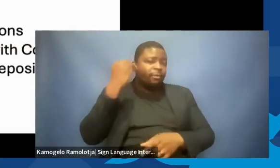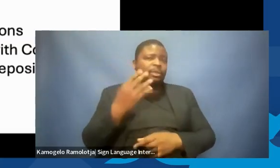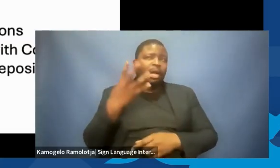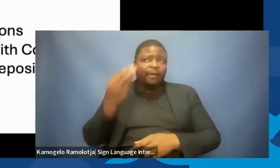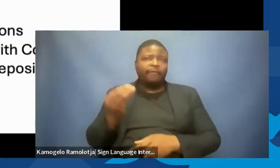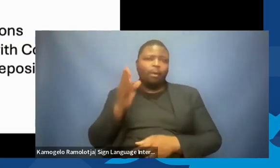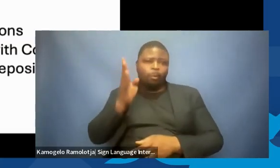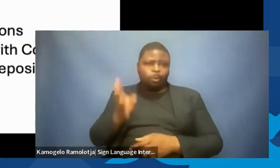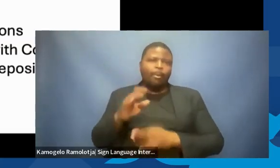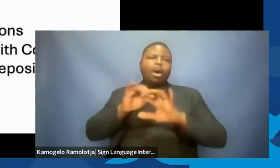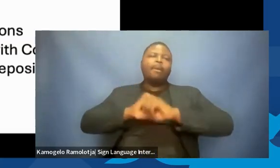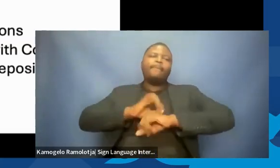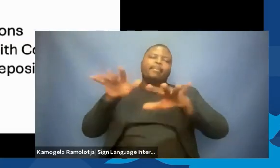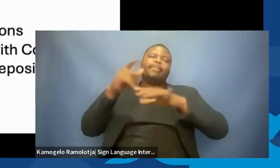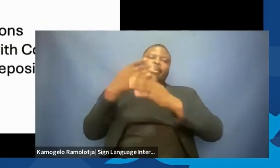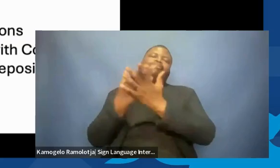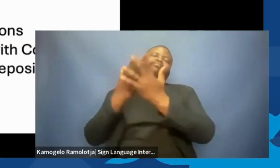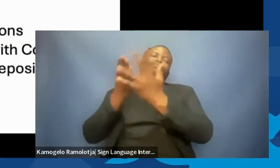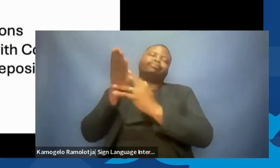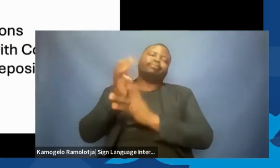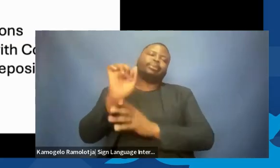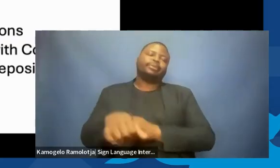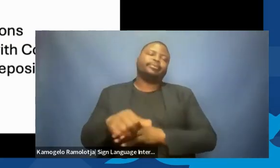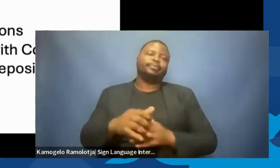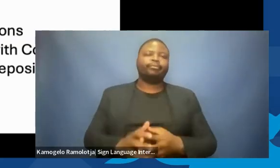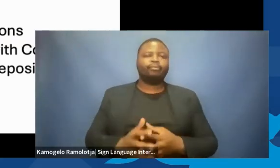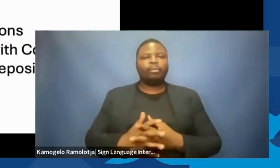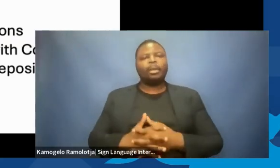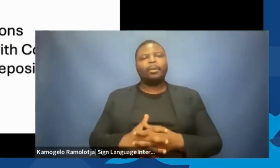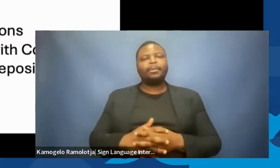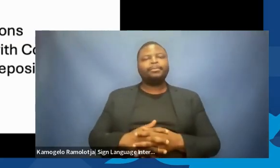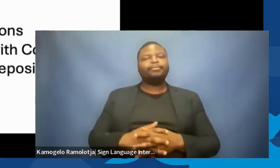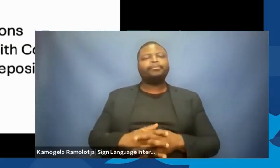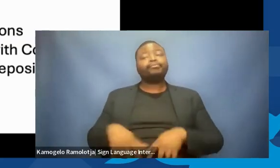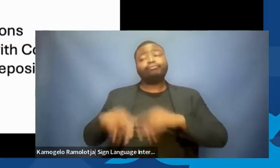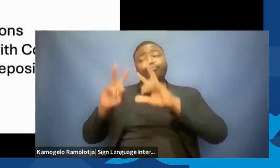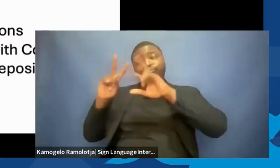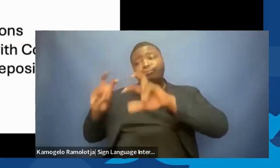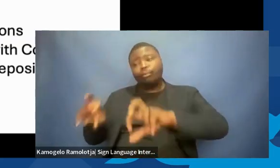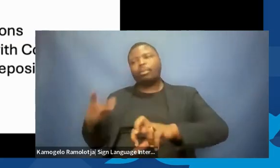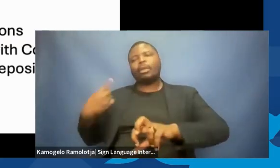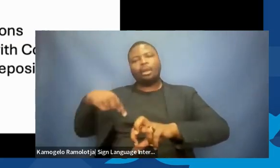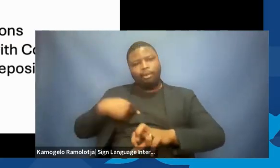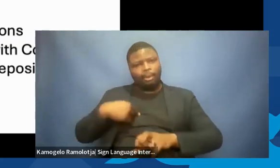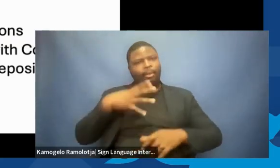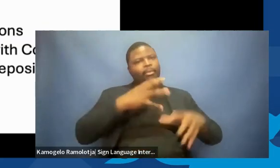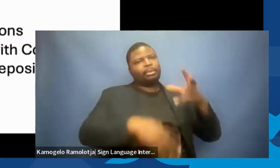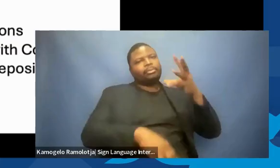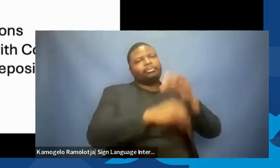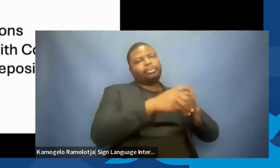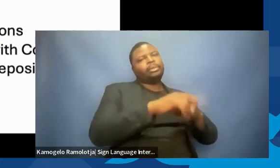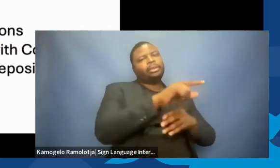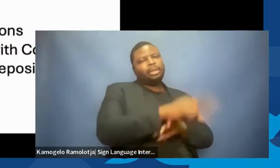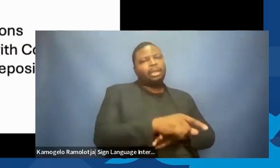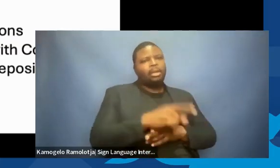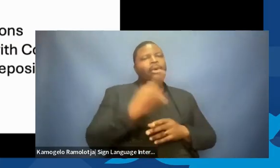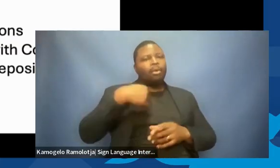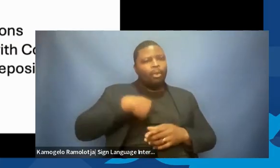internal and joint calls with our colleagues at the city, and all our publications are stored and available publicly as